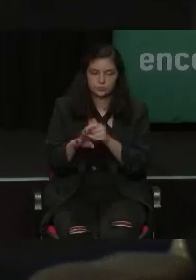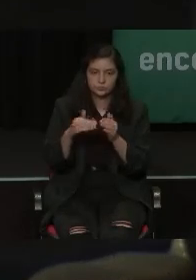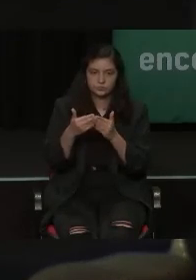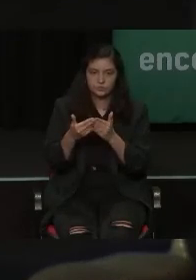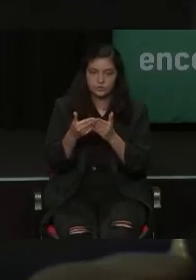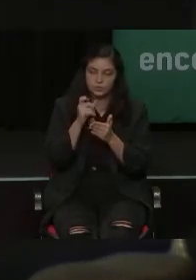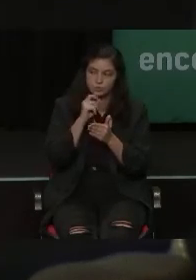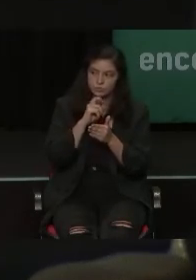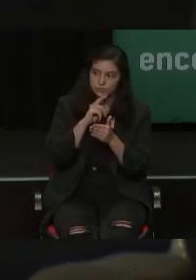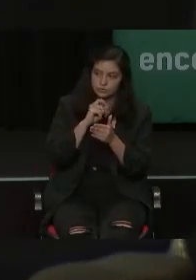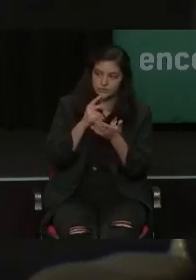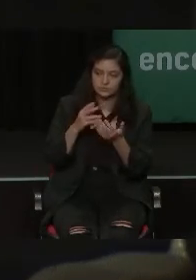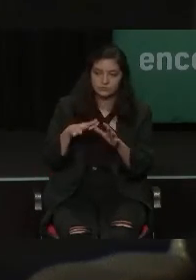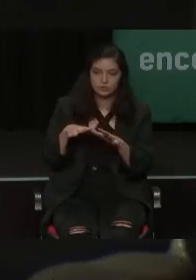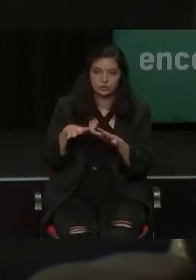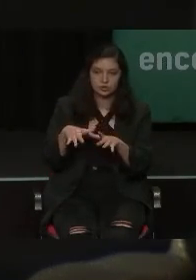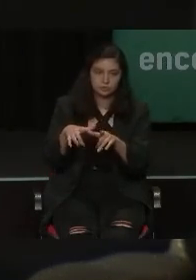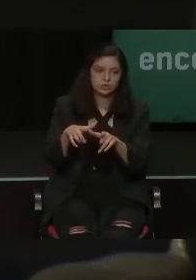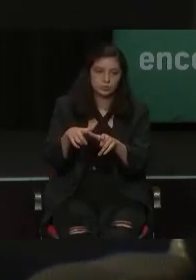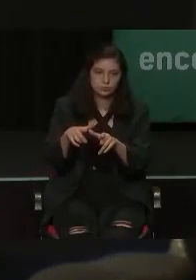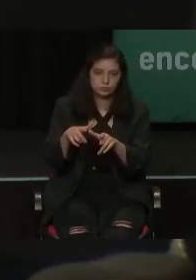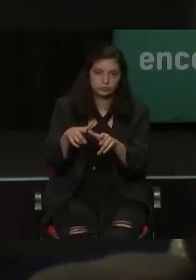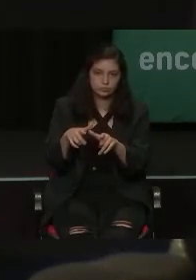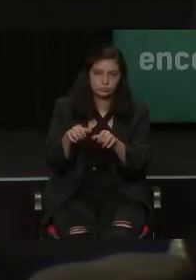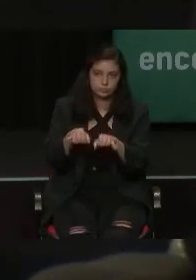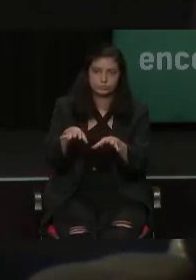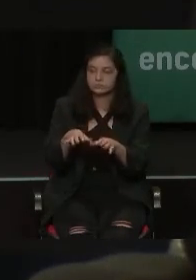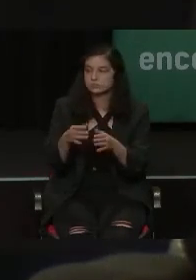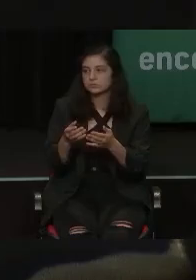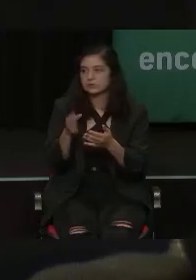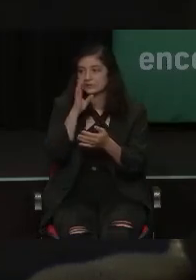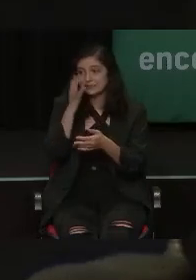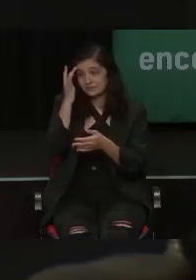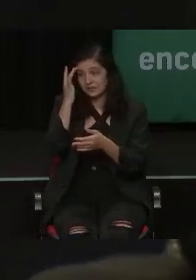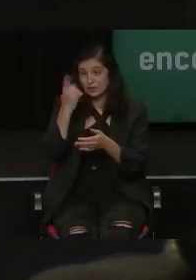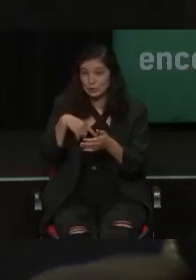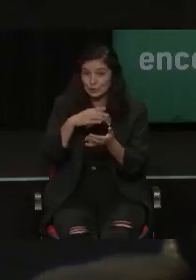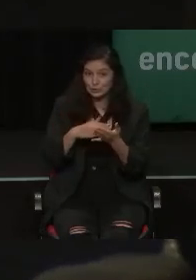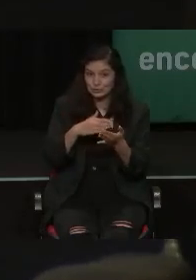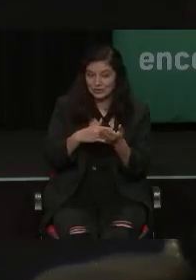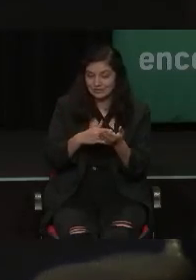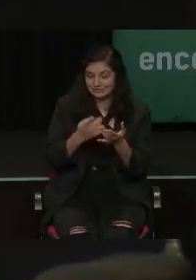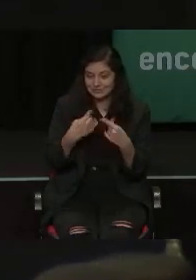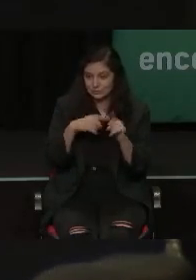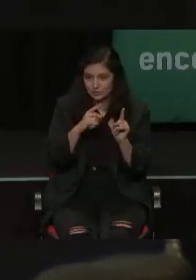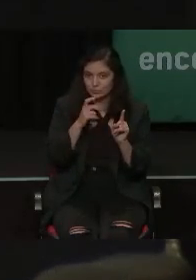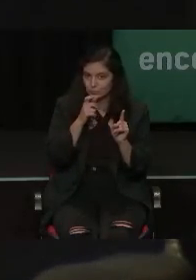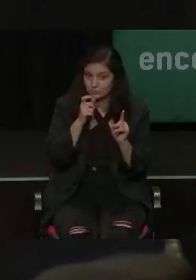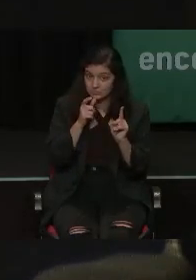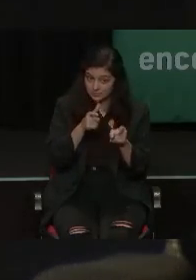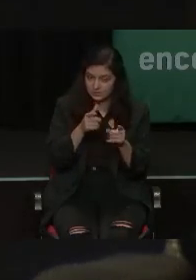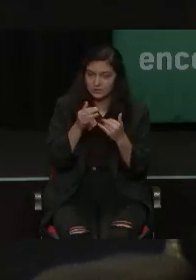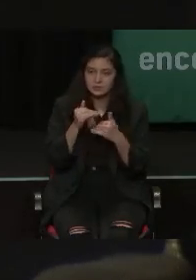condition, this possible transmission. If it was easy, we wouldn't be studying